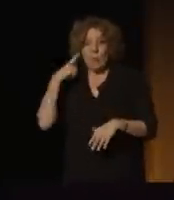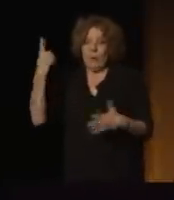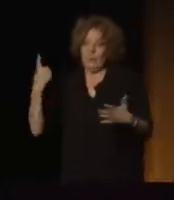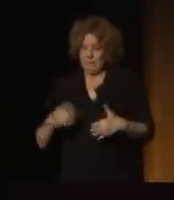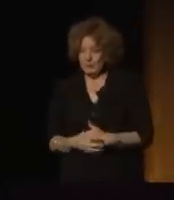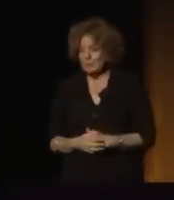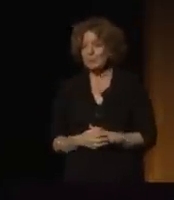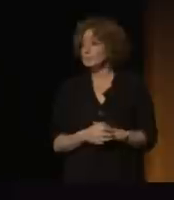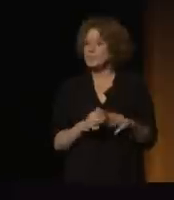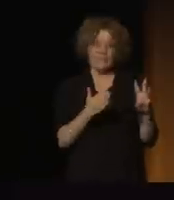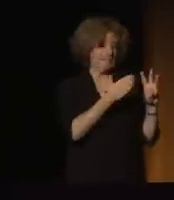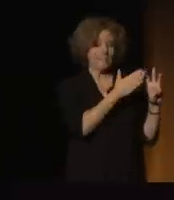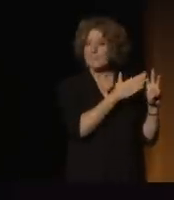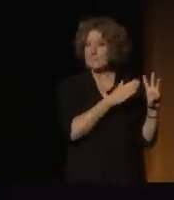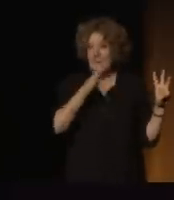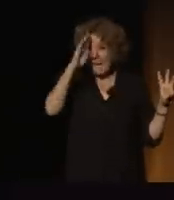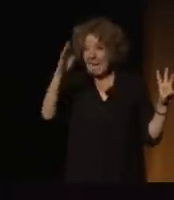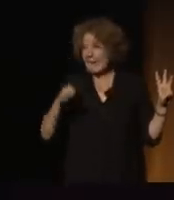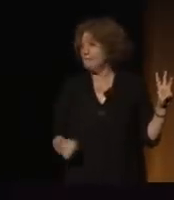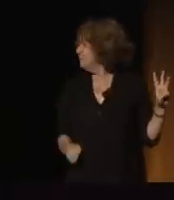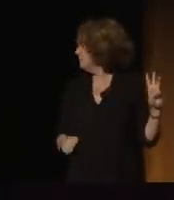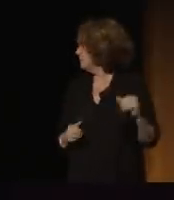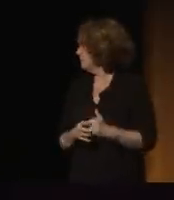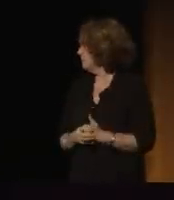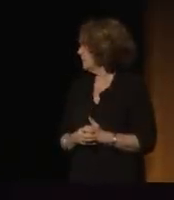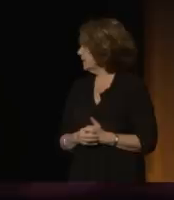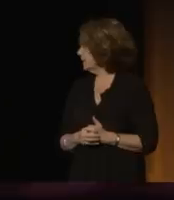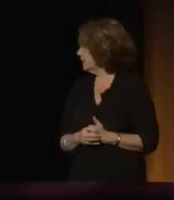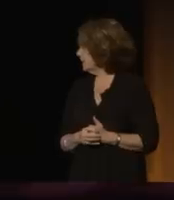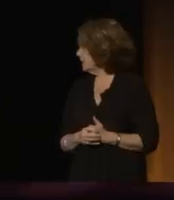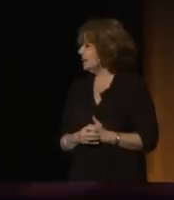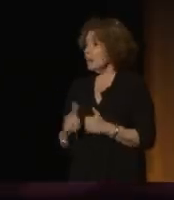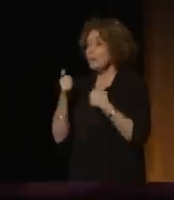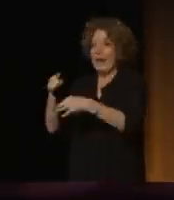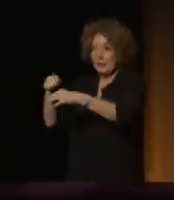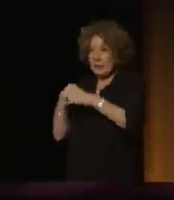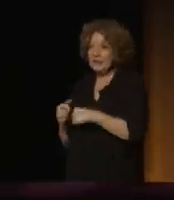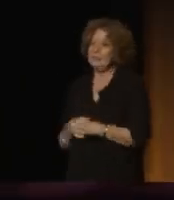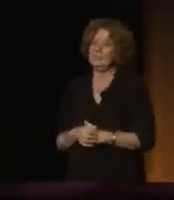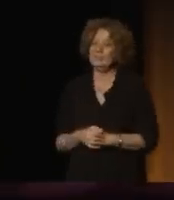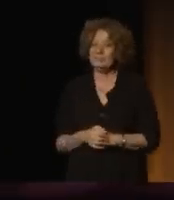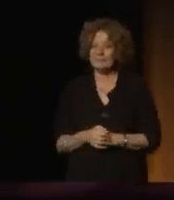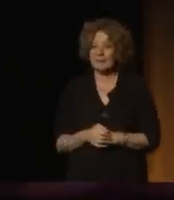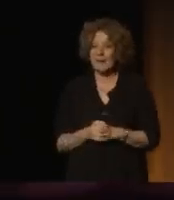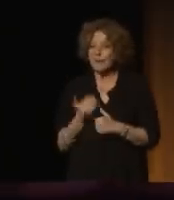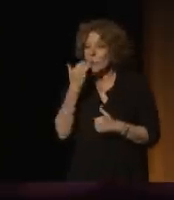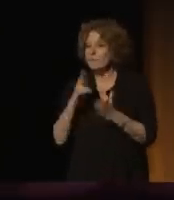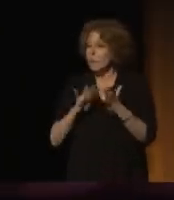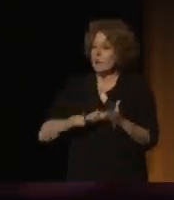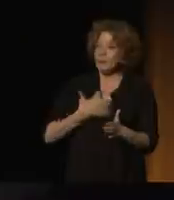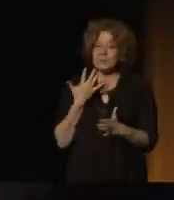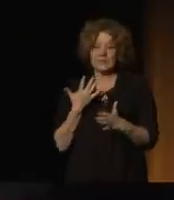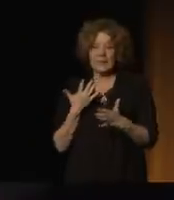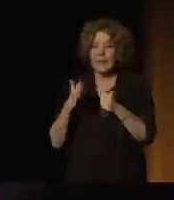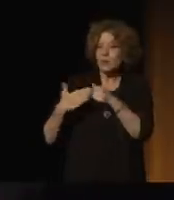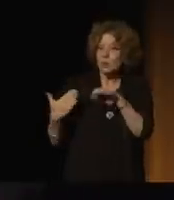Francesca? Hi. Hi. First of all, great question. So it's always very interesting to be in a